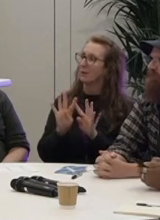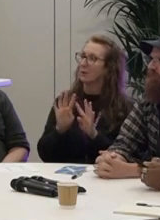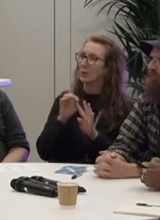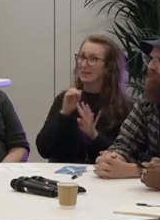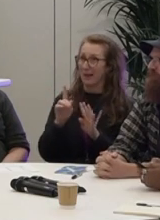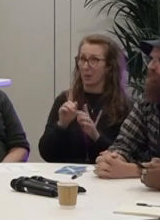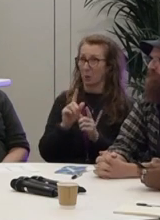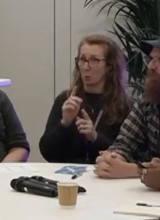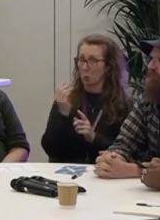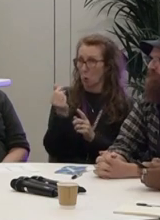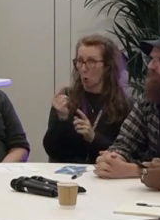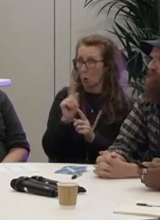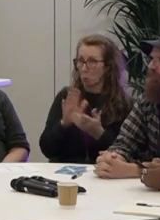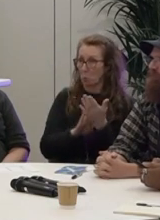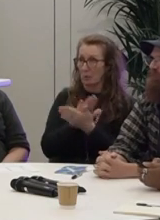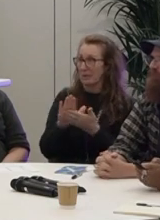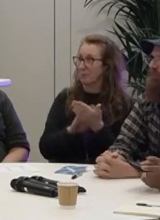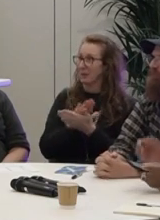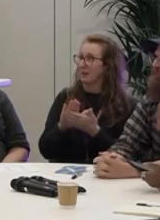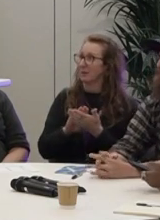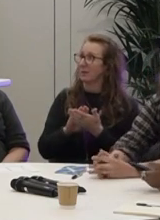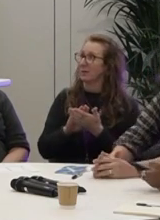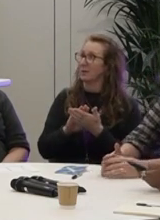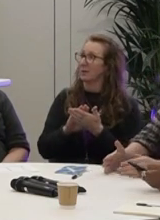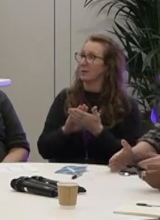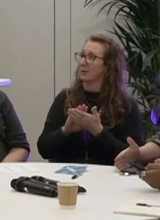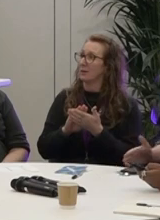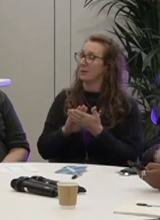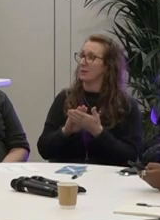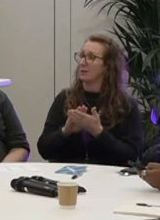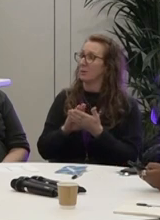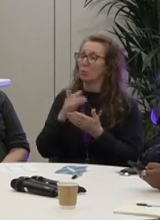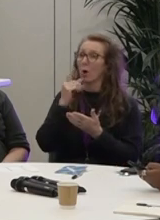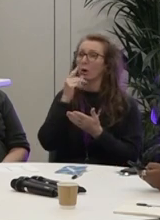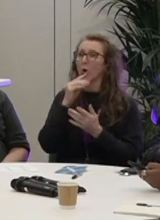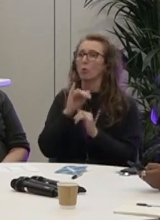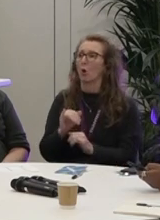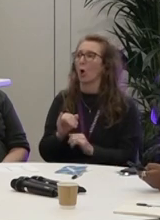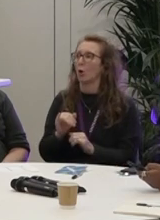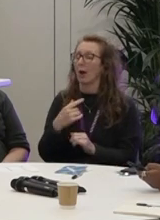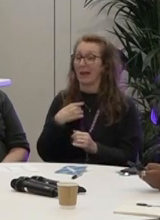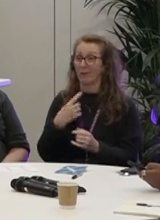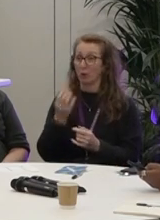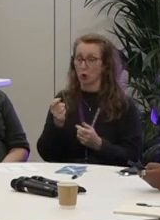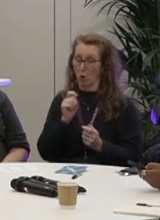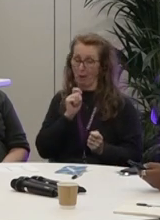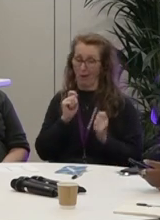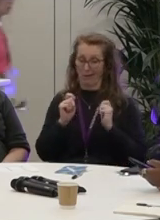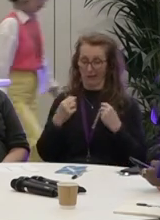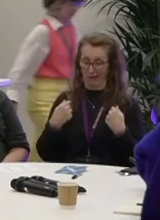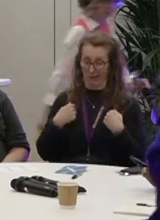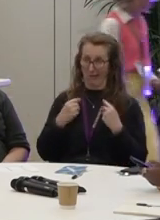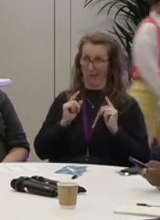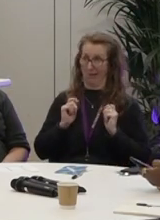what that means, because these are great and grand words. What can possibly go wrong? I have two mics, one on each side, and I